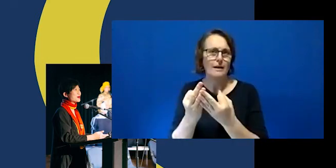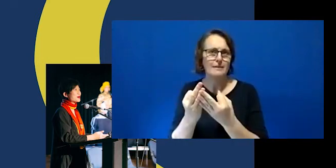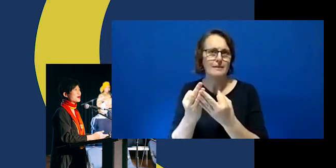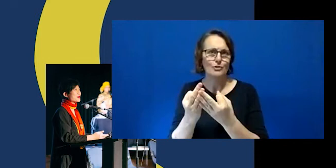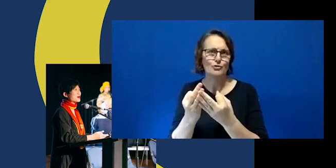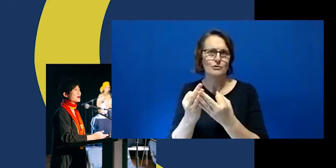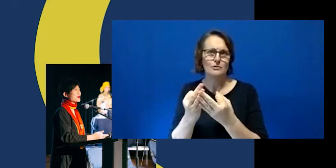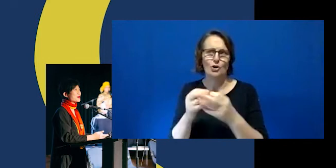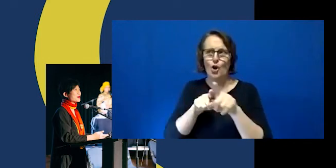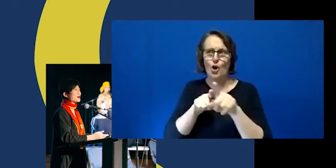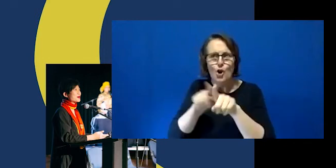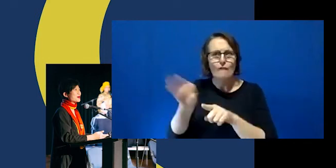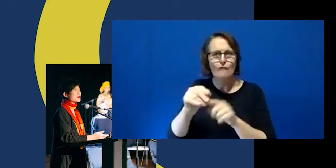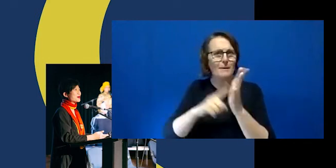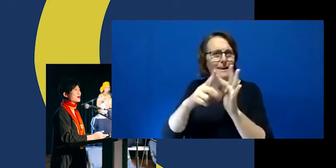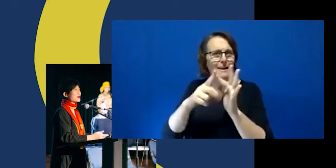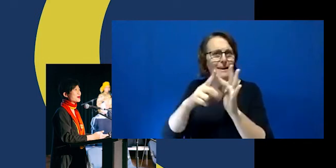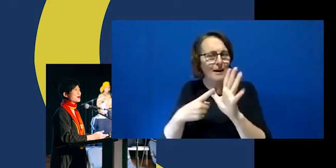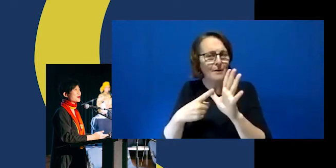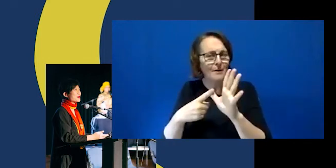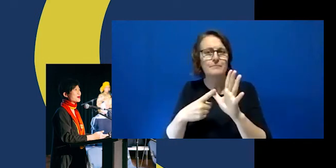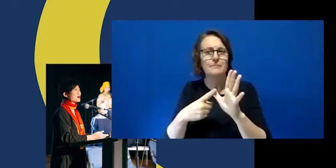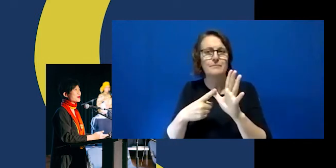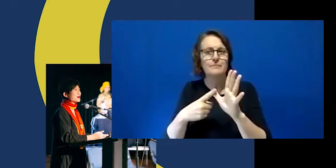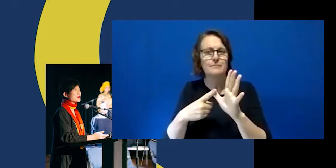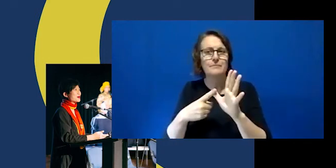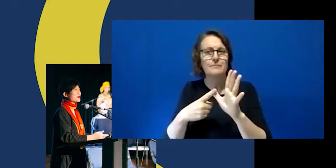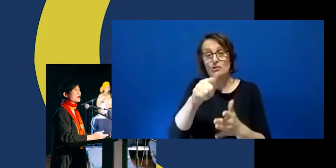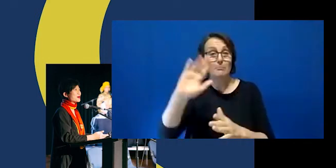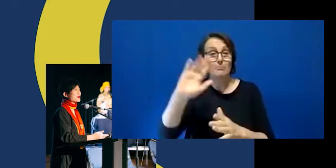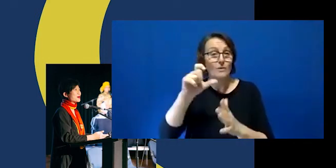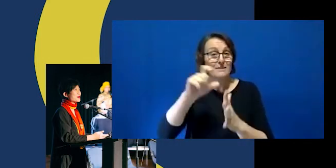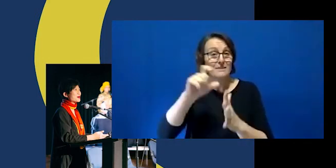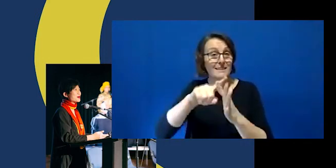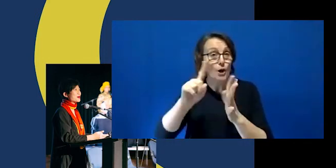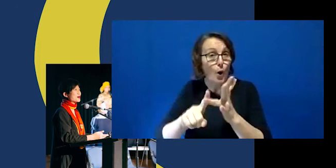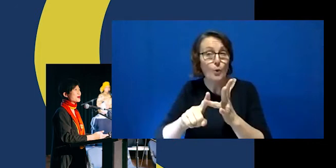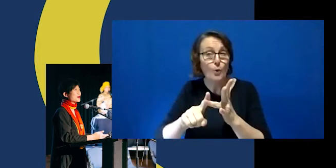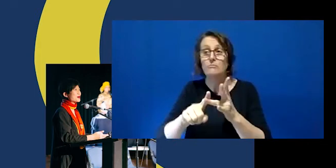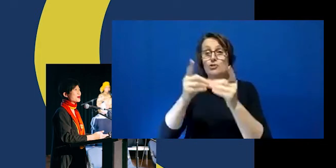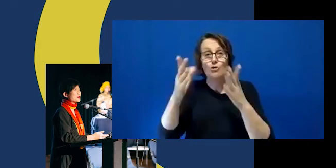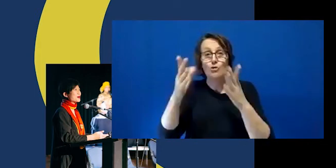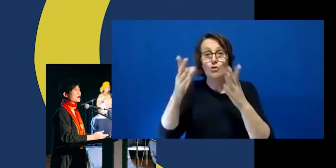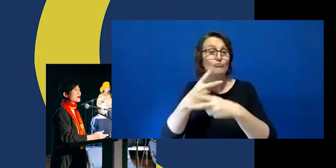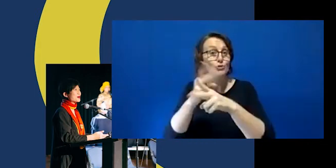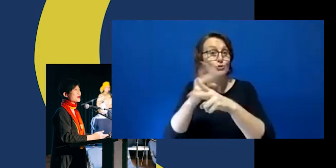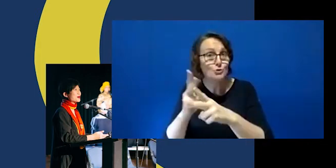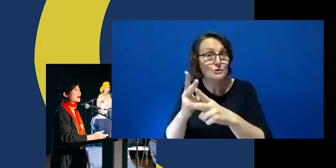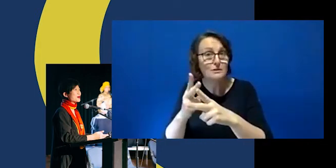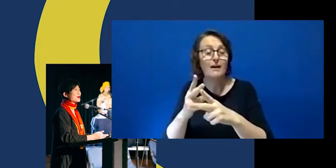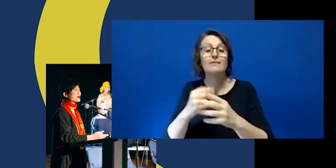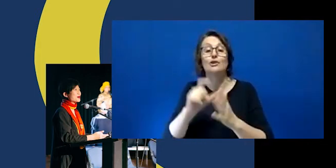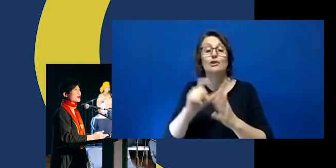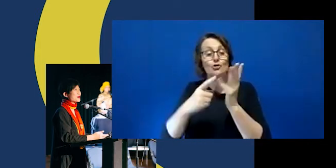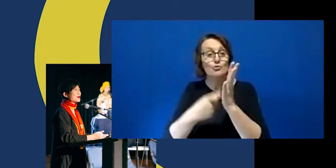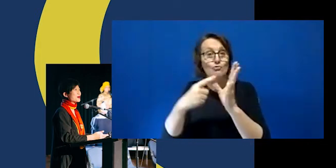experience as their CEO, producer, curator or artistic director over the years. If you haven't already had the opportunity, I encourage you to